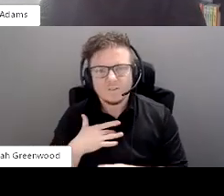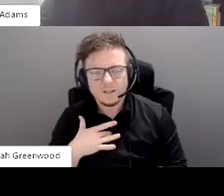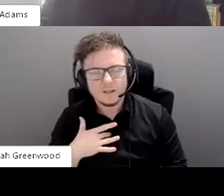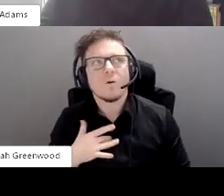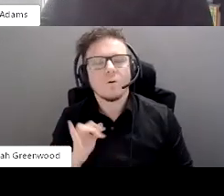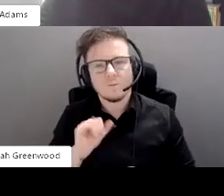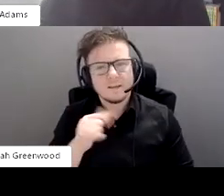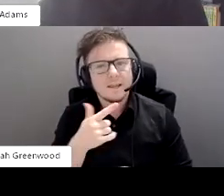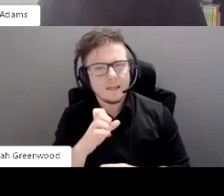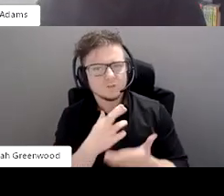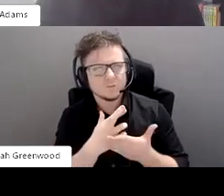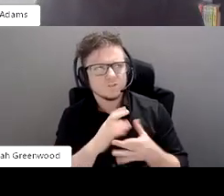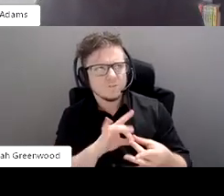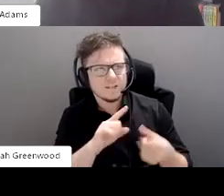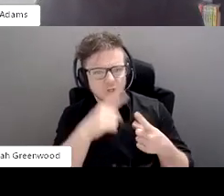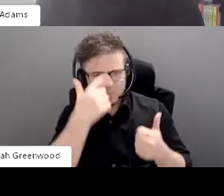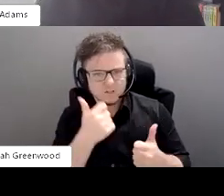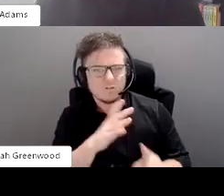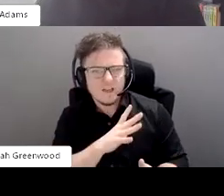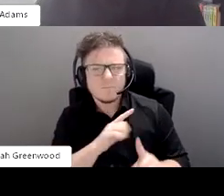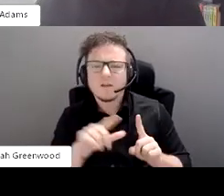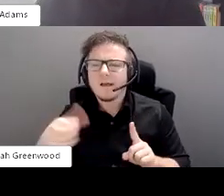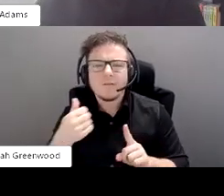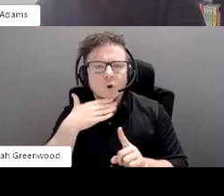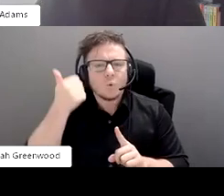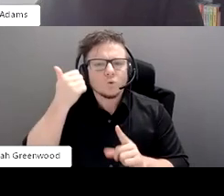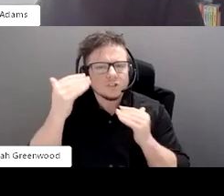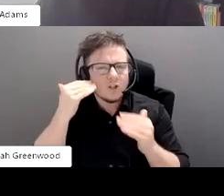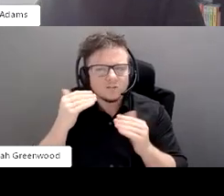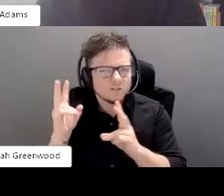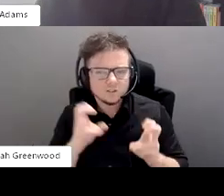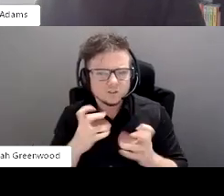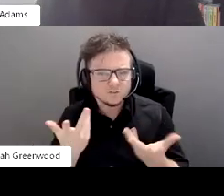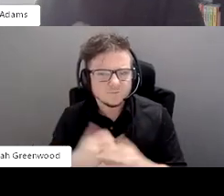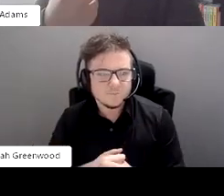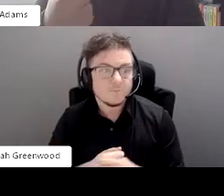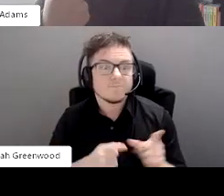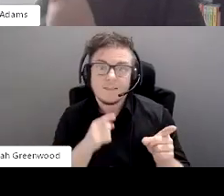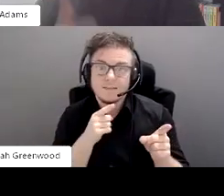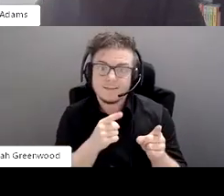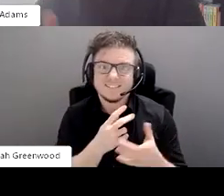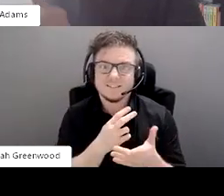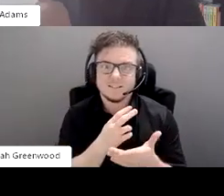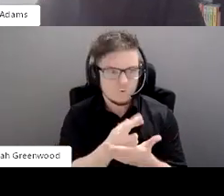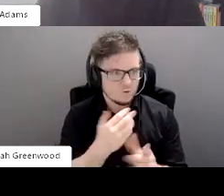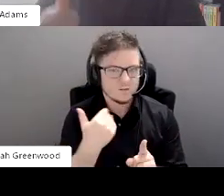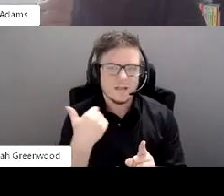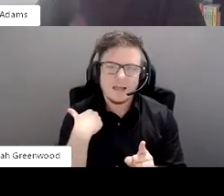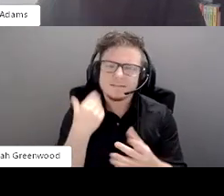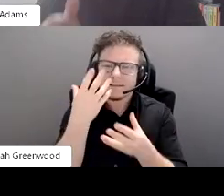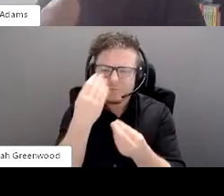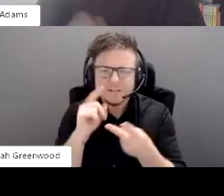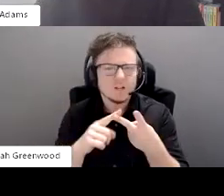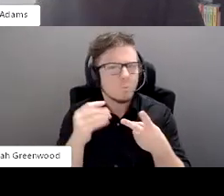on dementia are great, but what about other older adult issues? Well, this resource houses information,